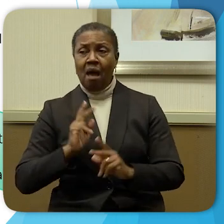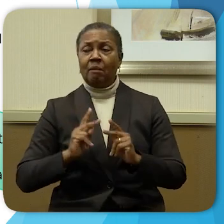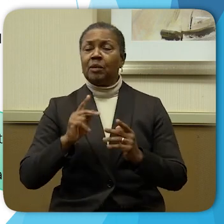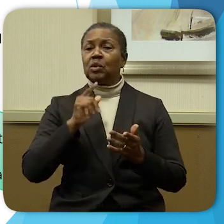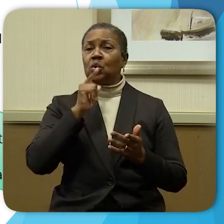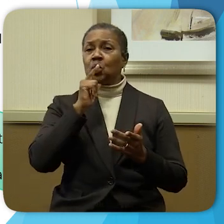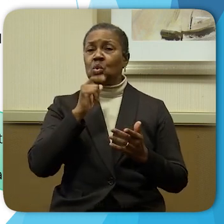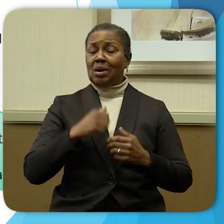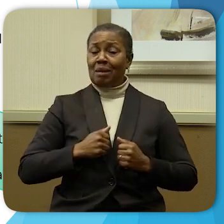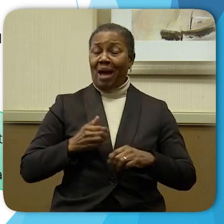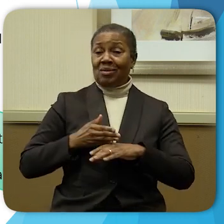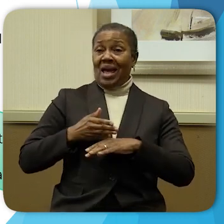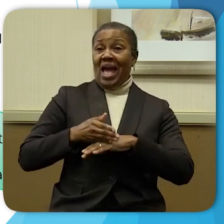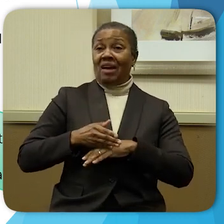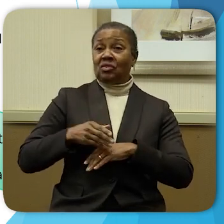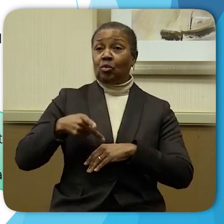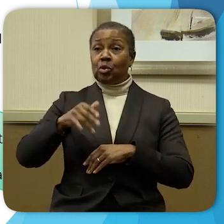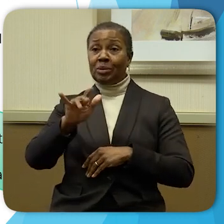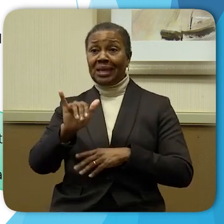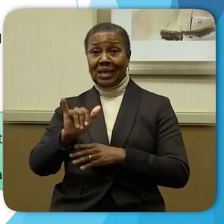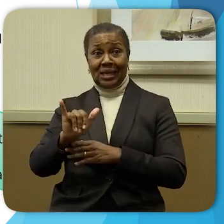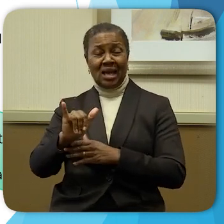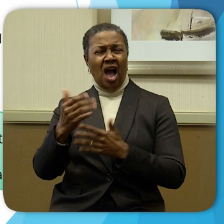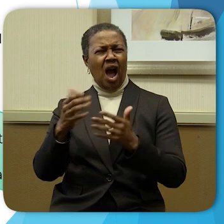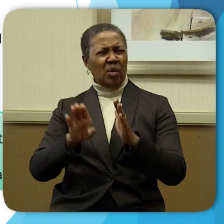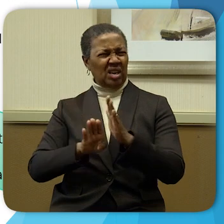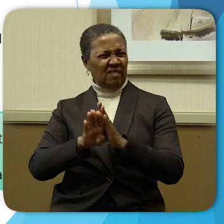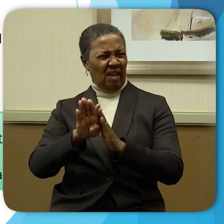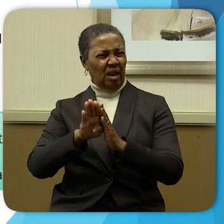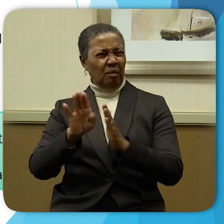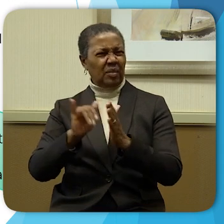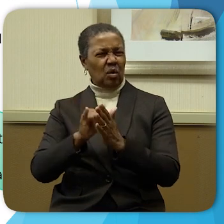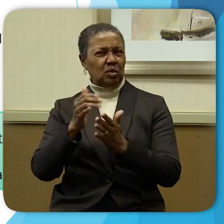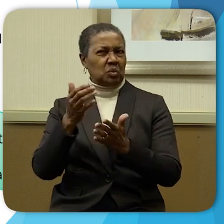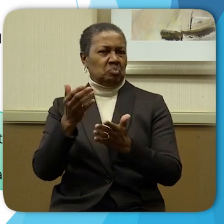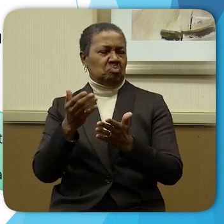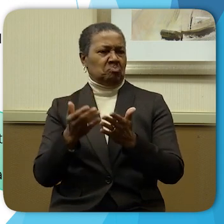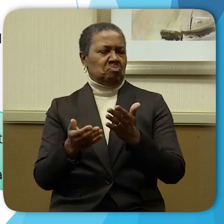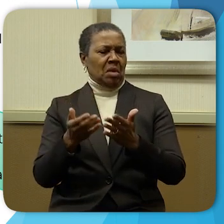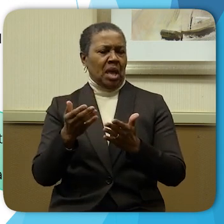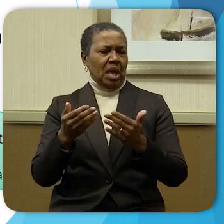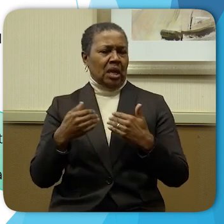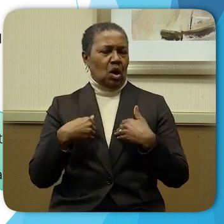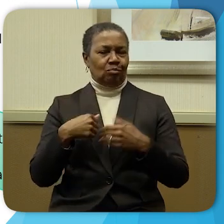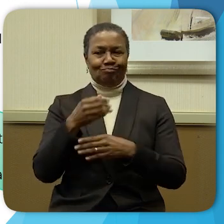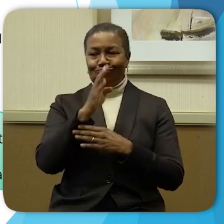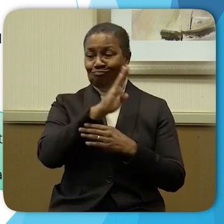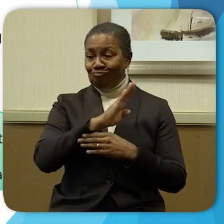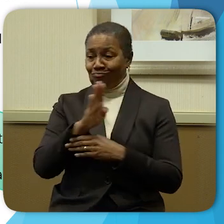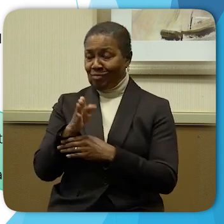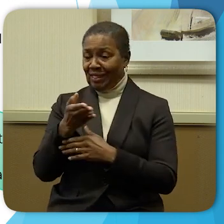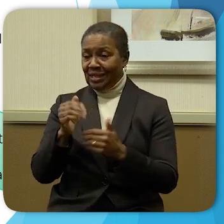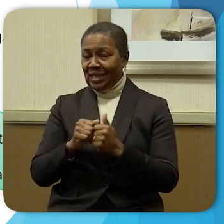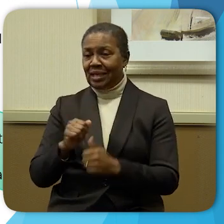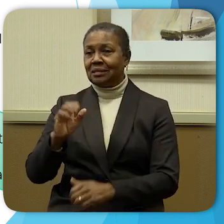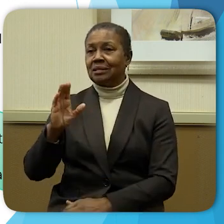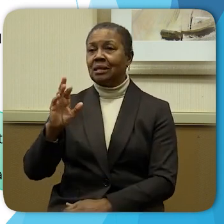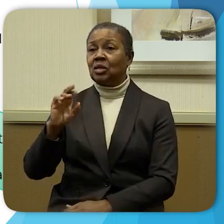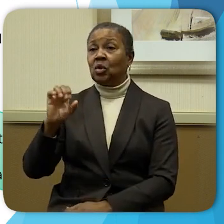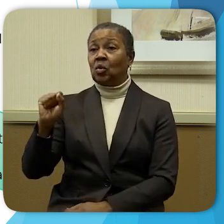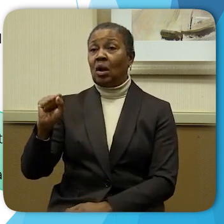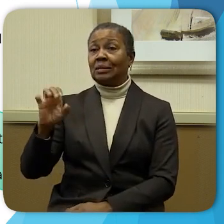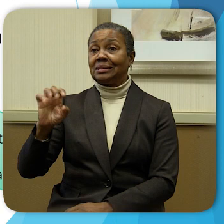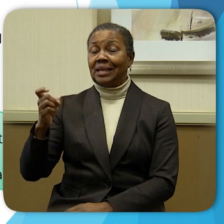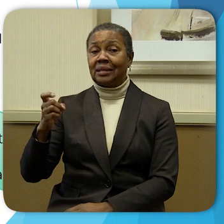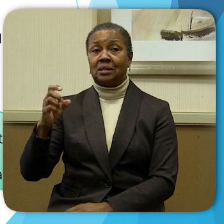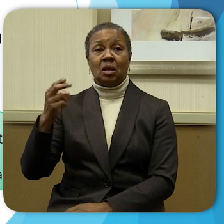People who come out after puberty, they've already developed those, may go straight to taking things like cross-sex hormones, which we